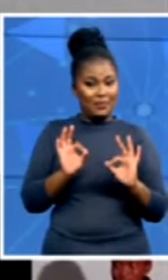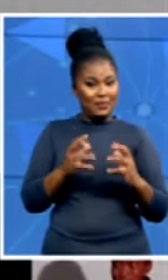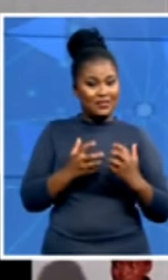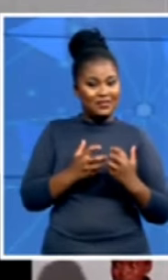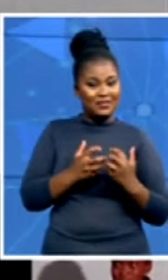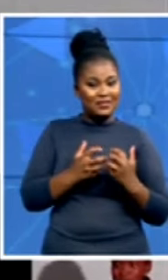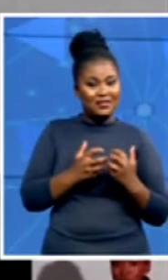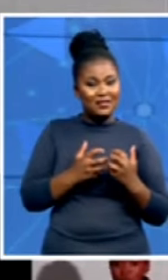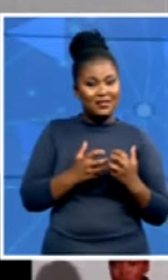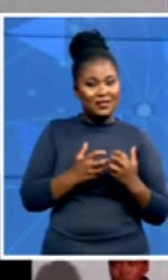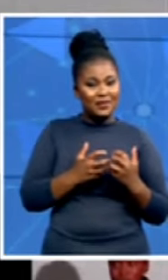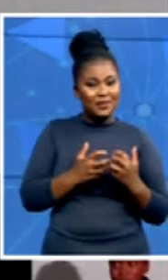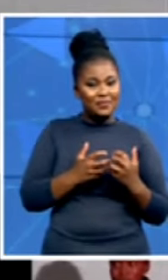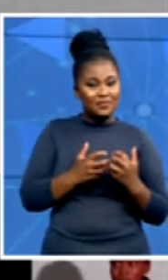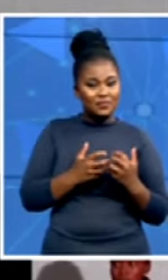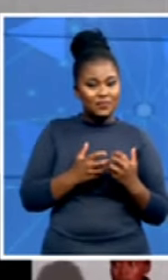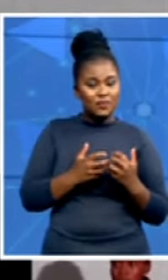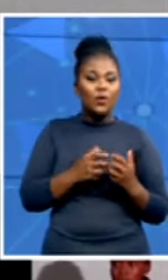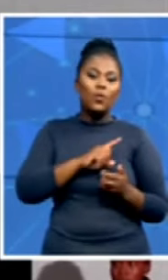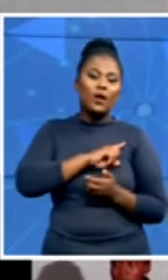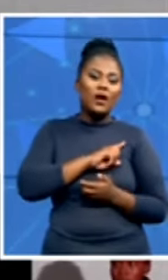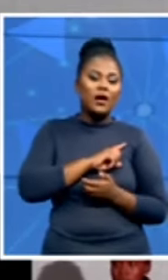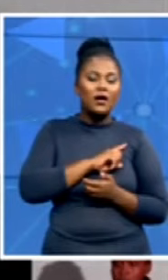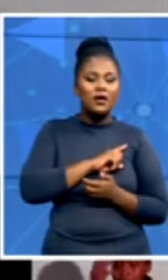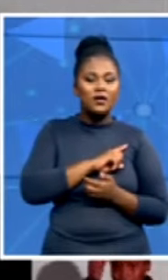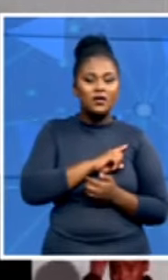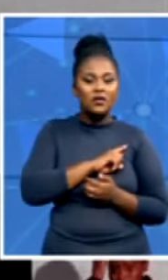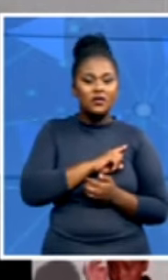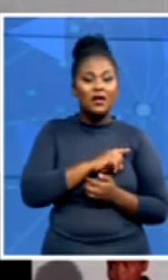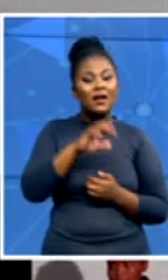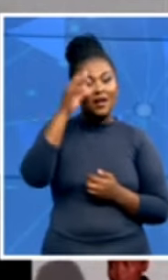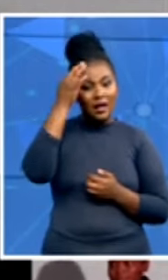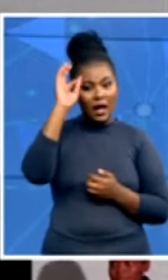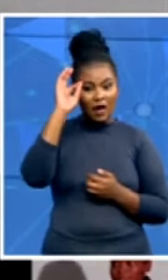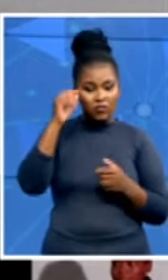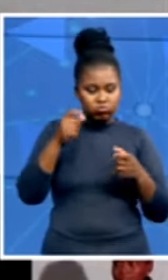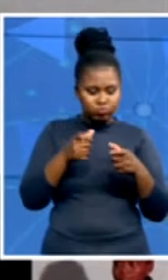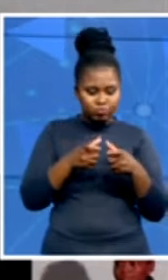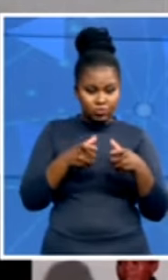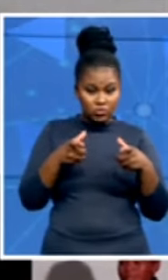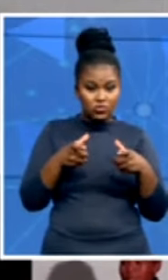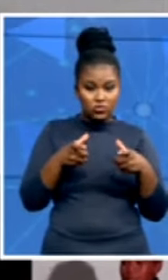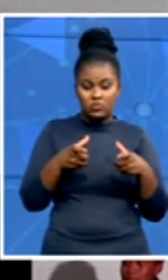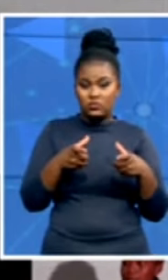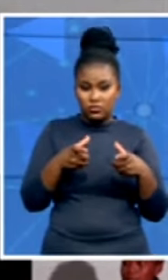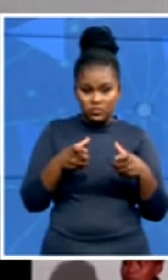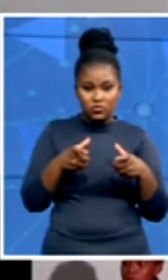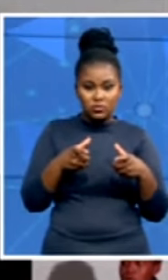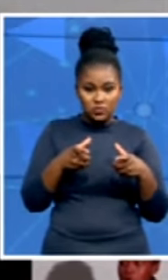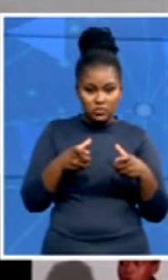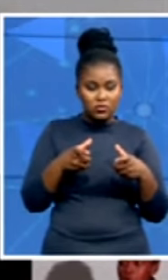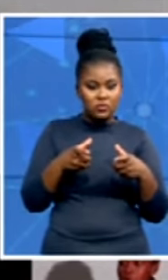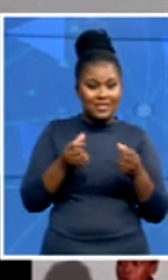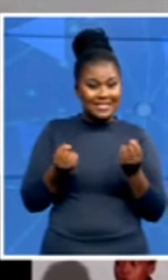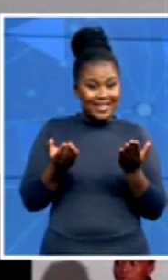Because we know government is the biggest spender in terms of the procurement of goods and services